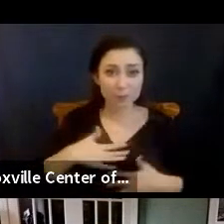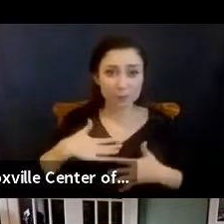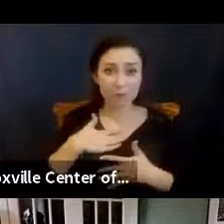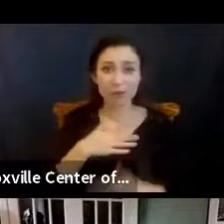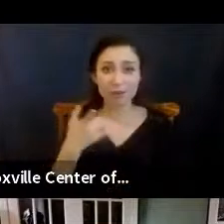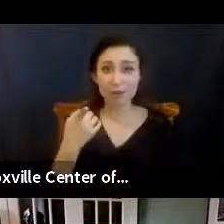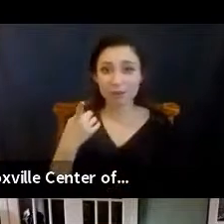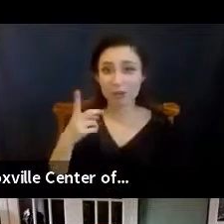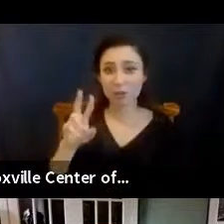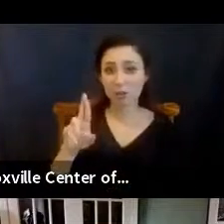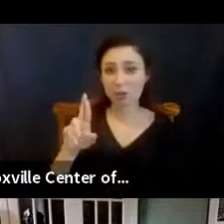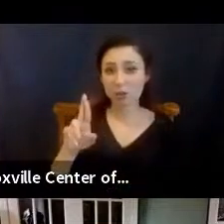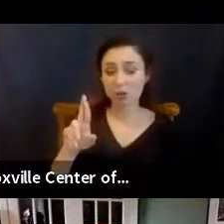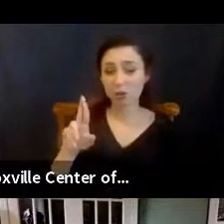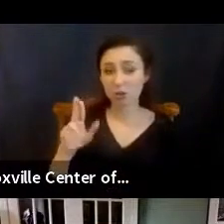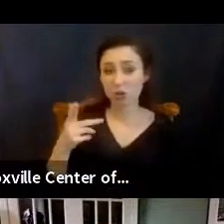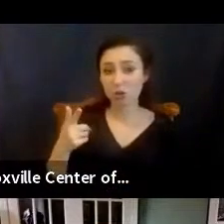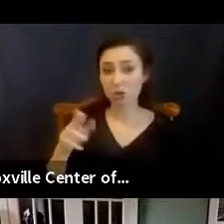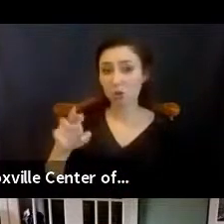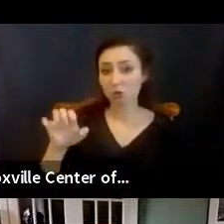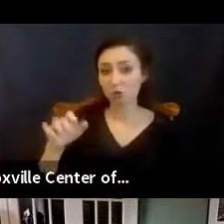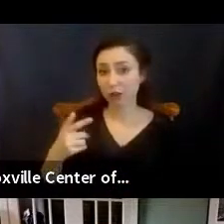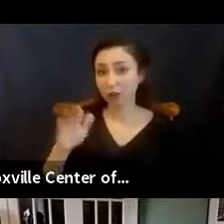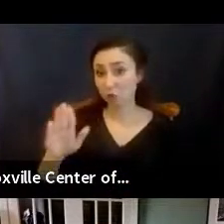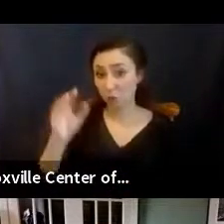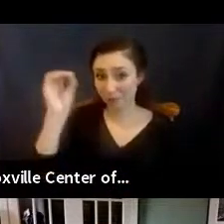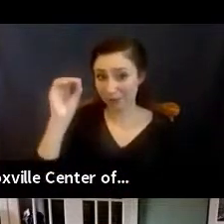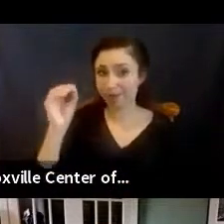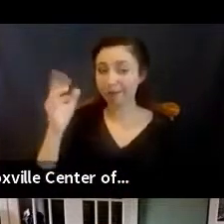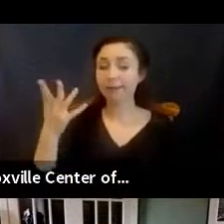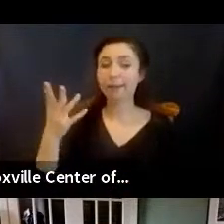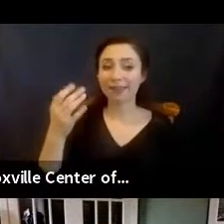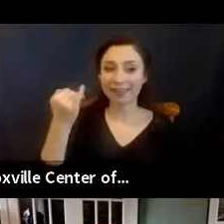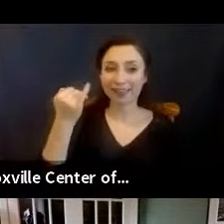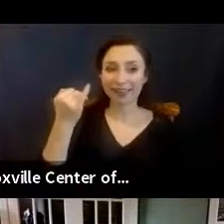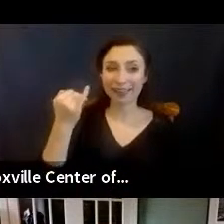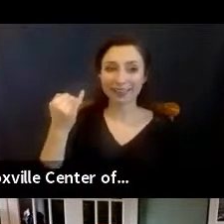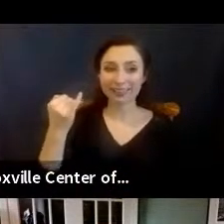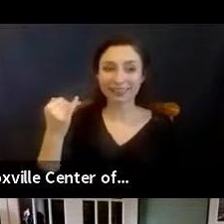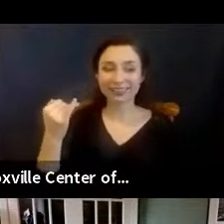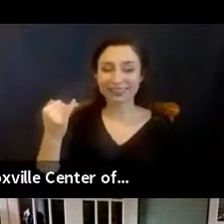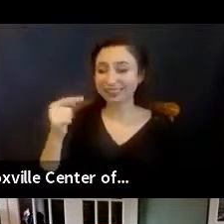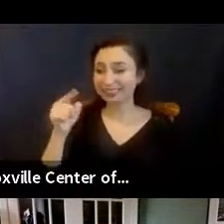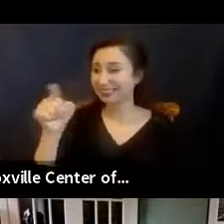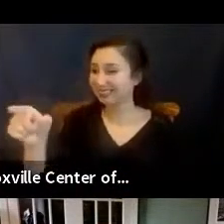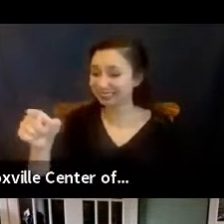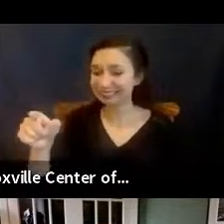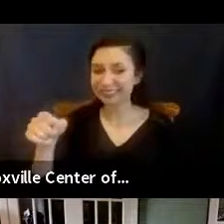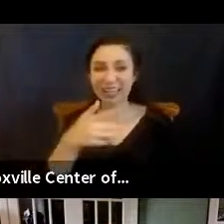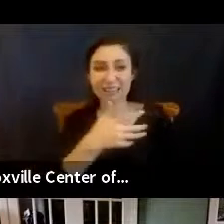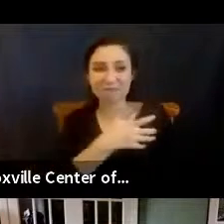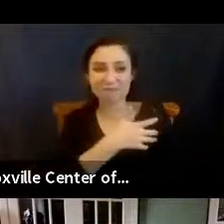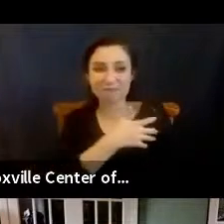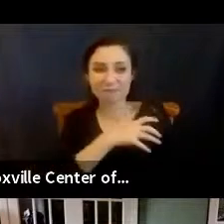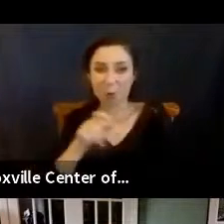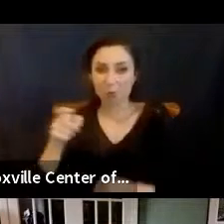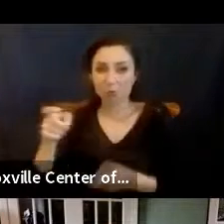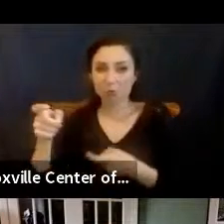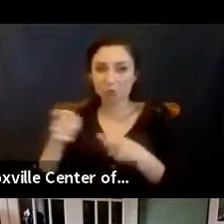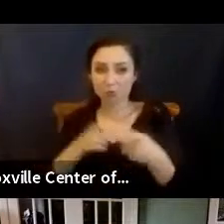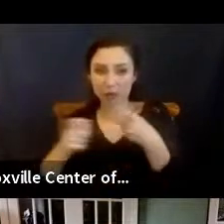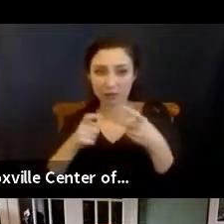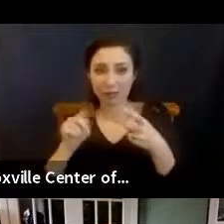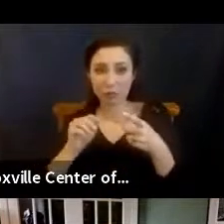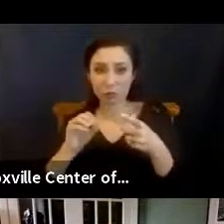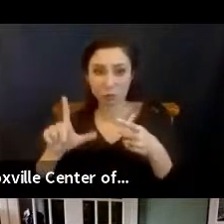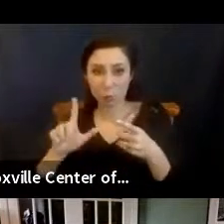Plowman's or Dr. Gregg's input on this, is that they hold a much more powerful regulatory tool than